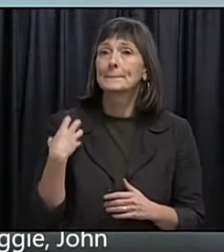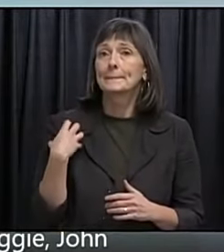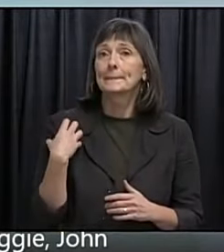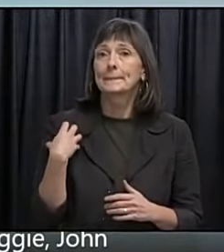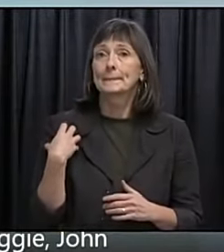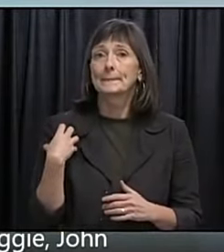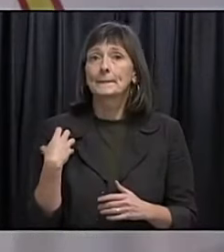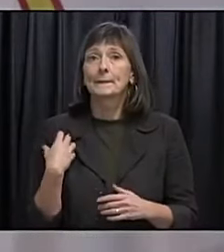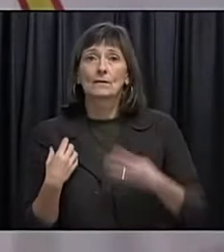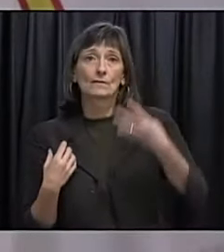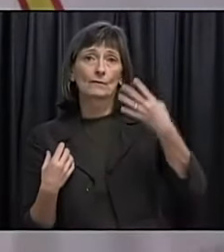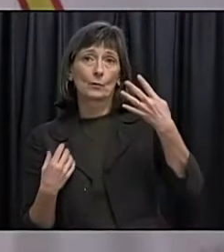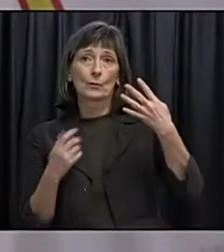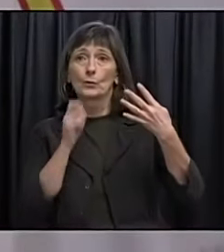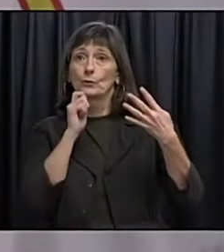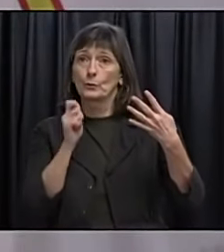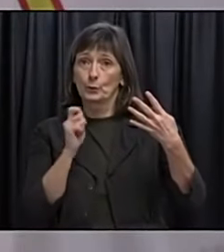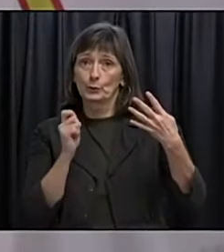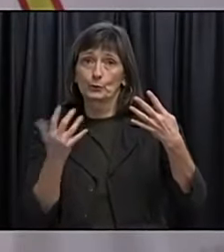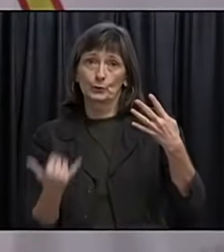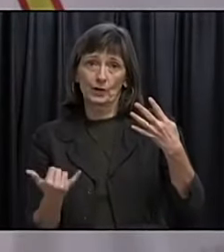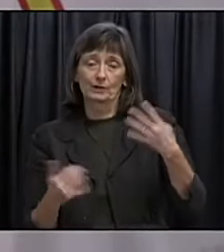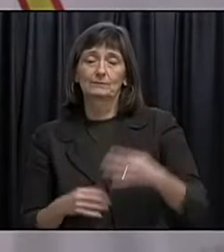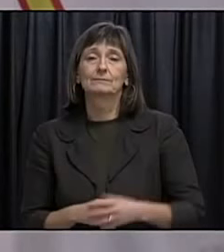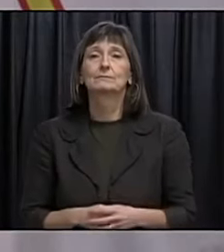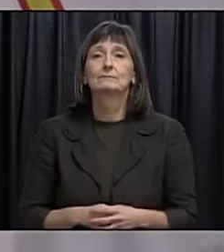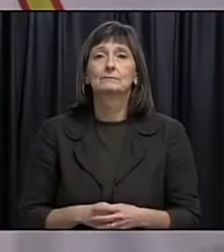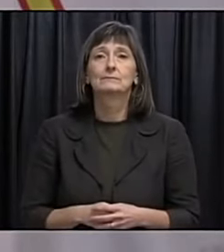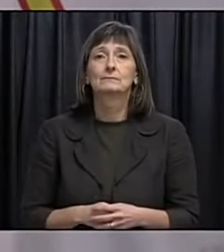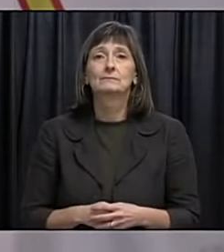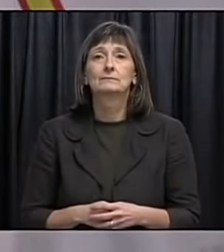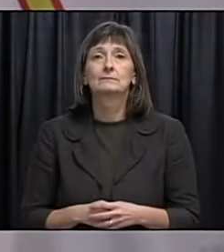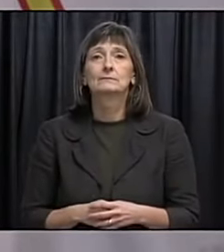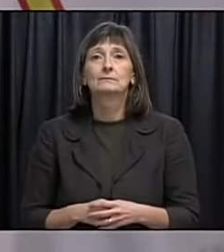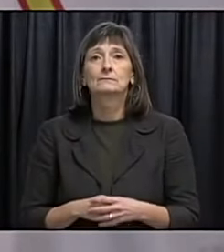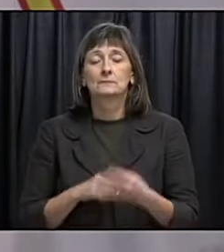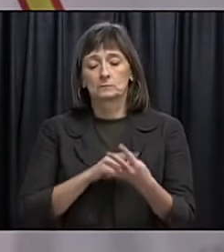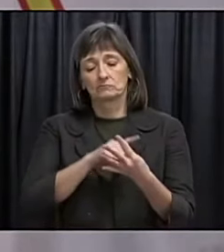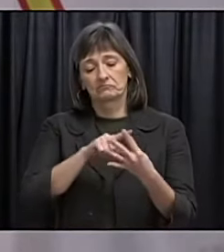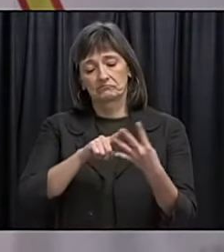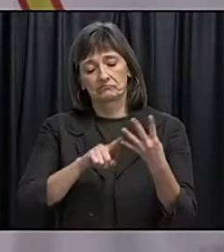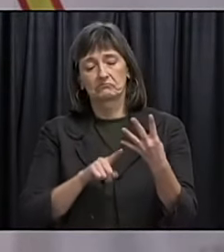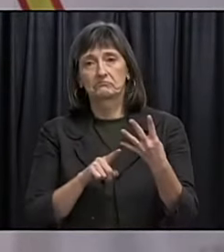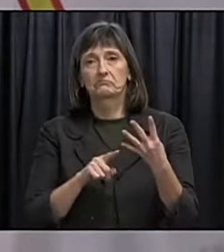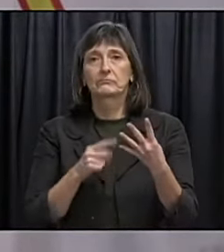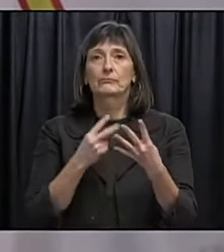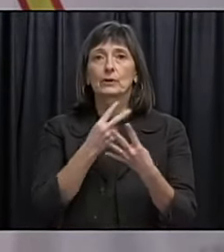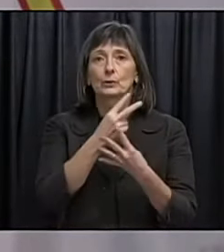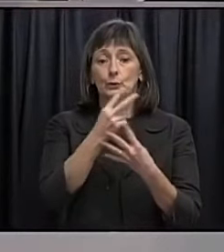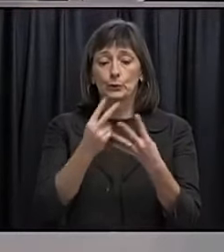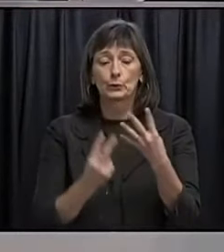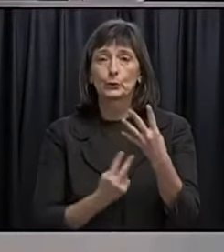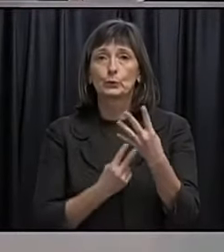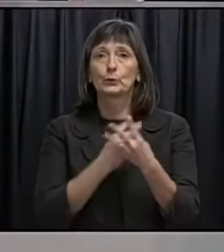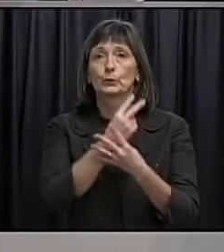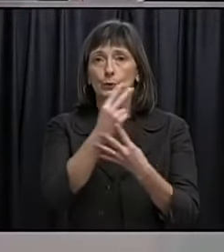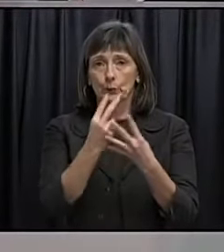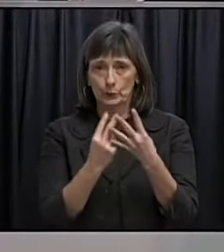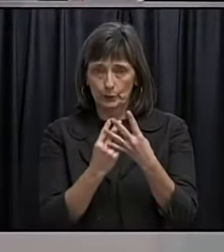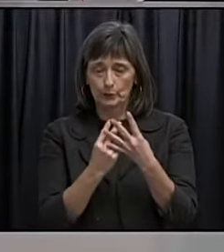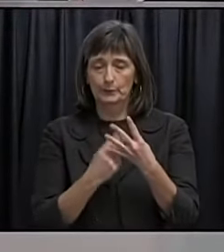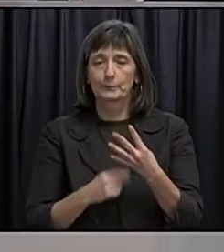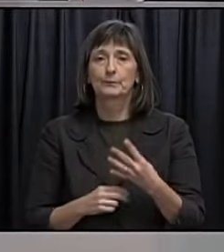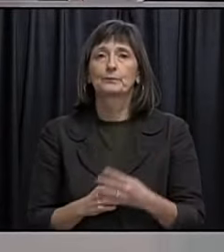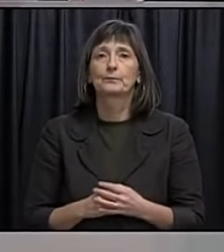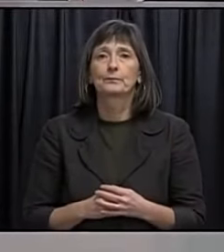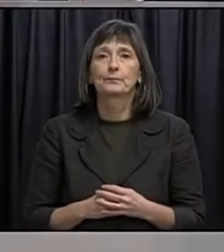benefit. Of our speakers. There are four reporters. Registered. For today's call. The question and answer session. Will be conducted. two rounds. Where each reporter. Will have